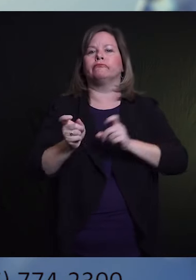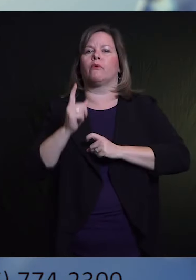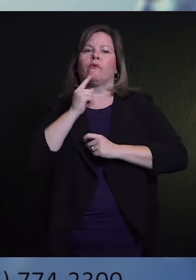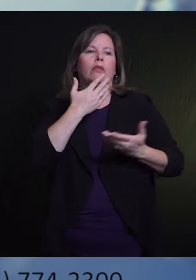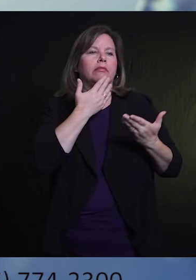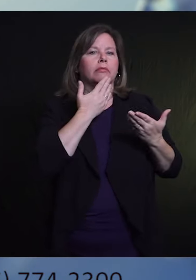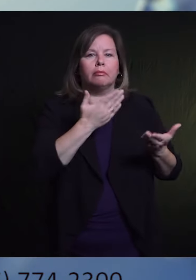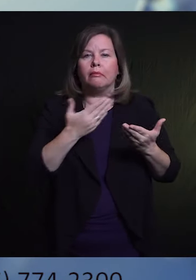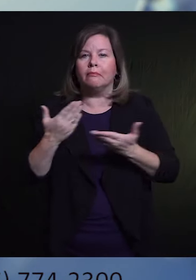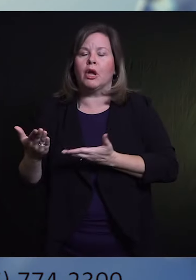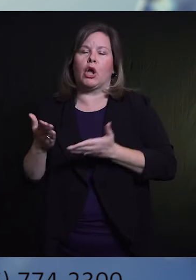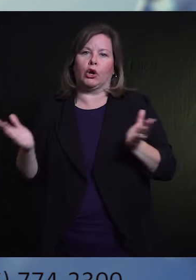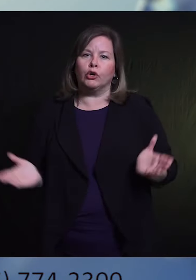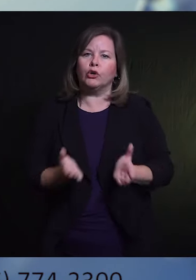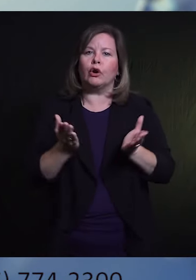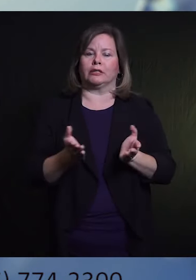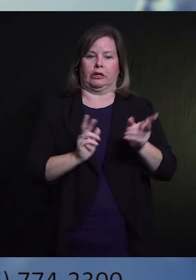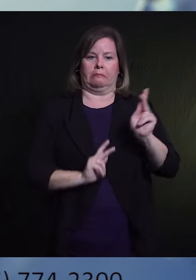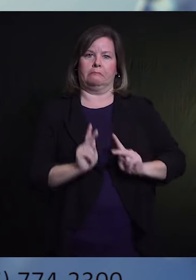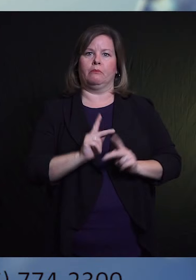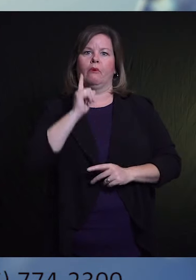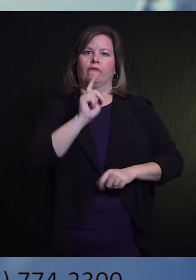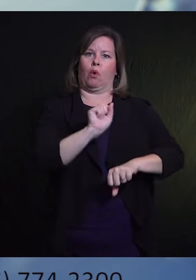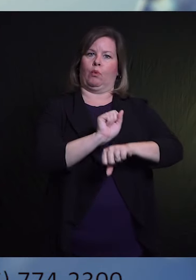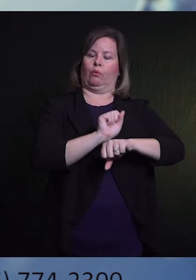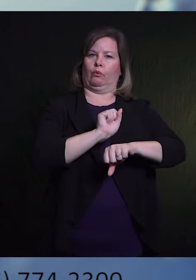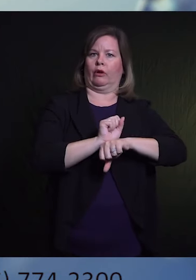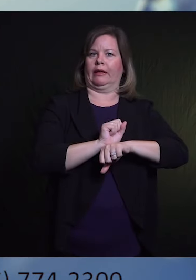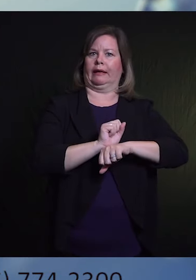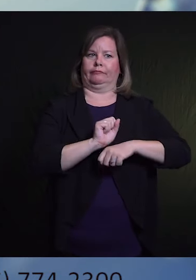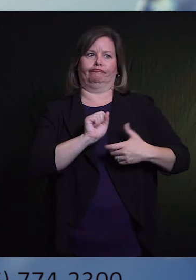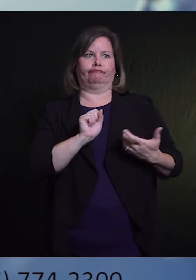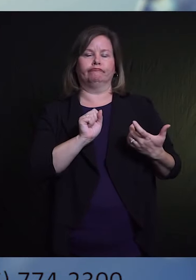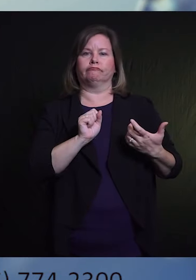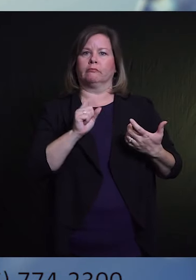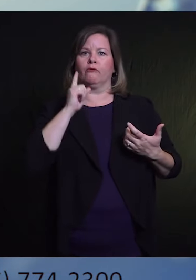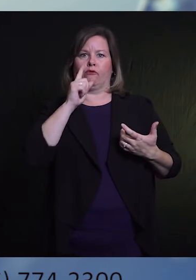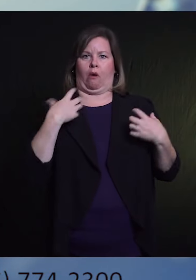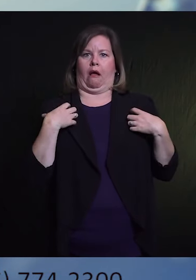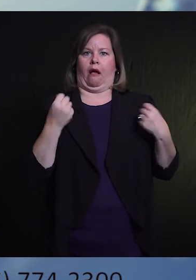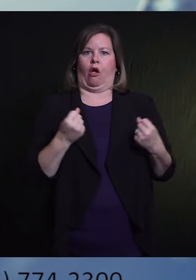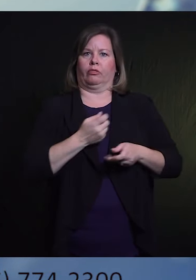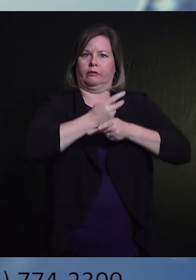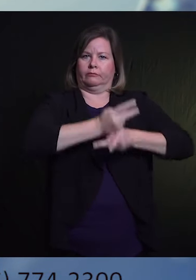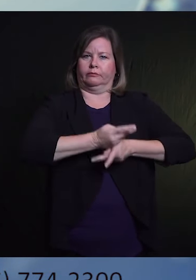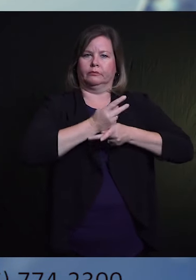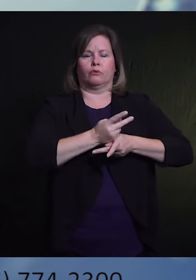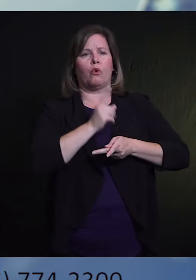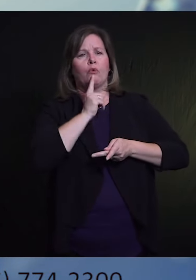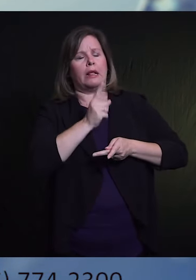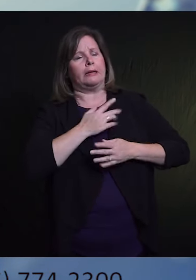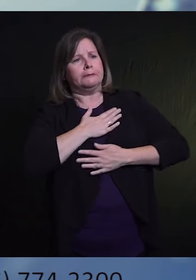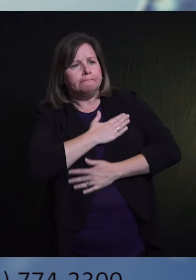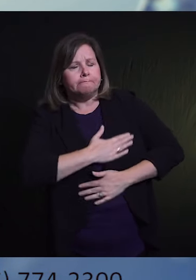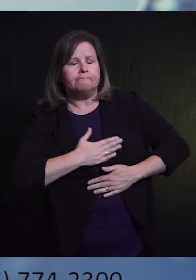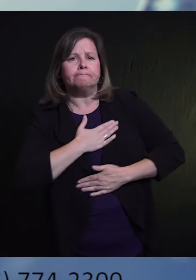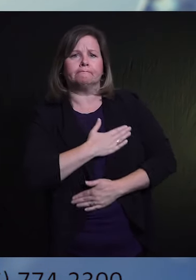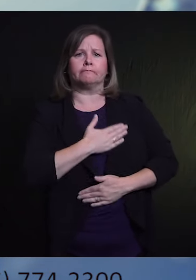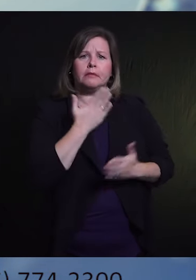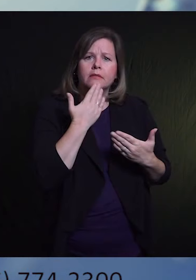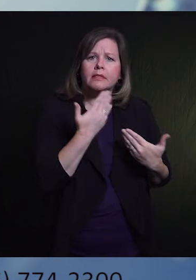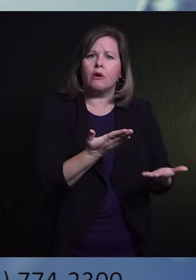to encourage them, to really appreciate them for the great work that they have done during this very unusual